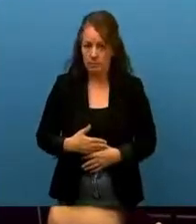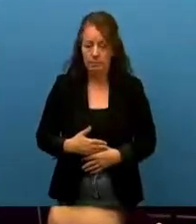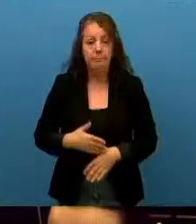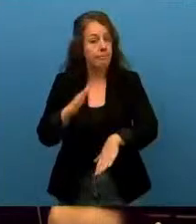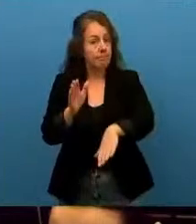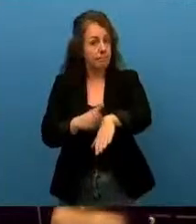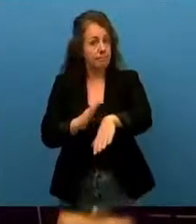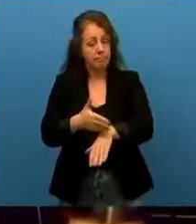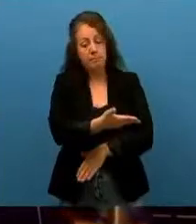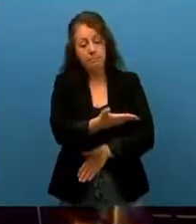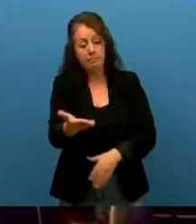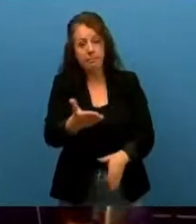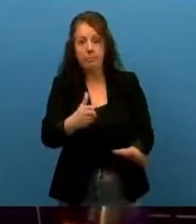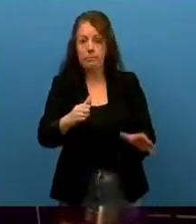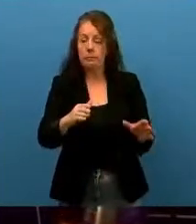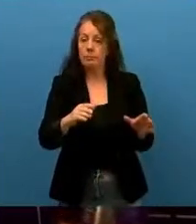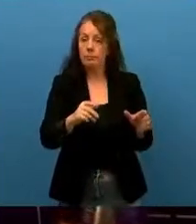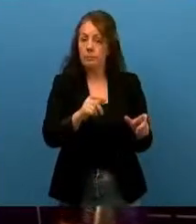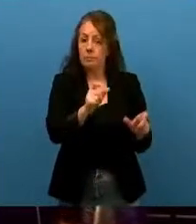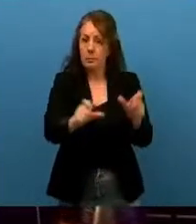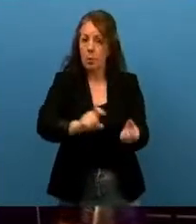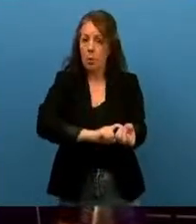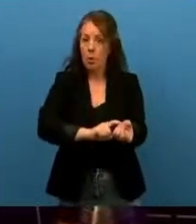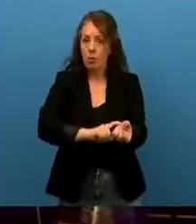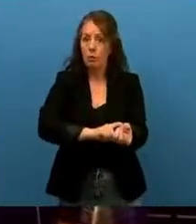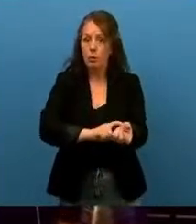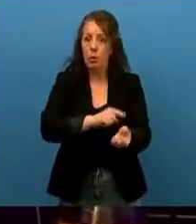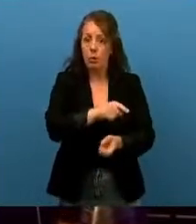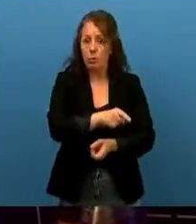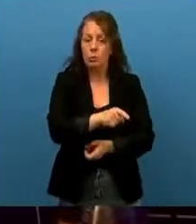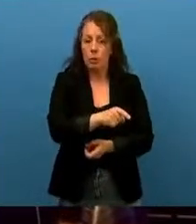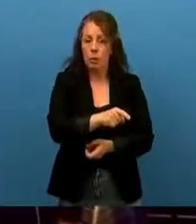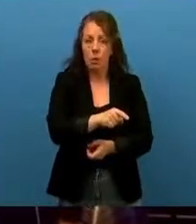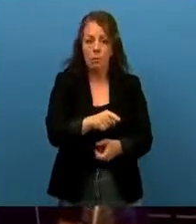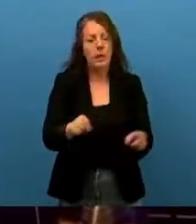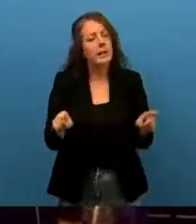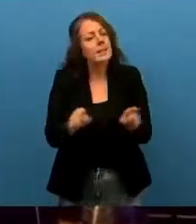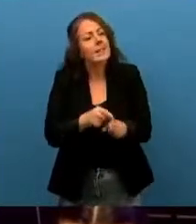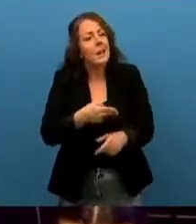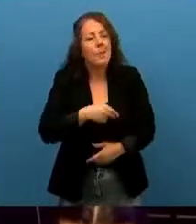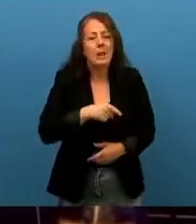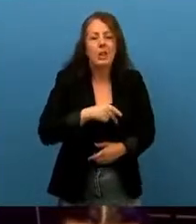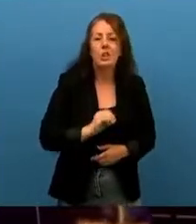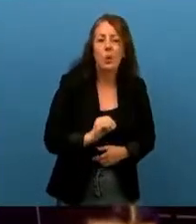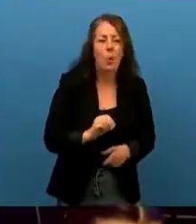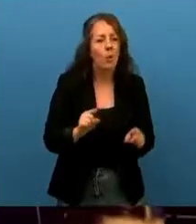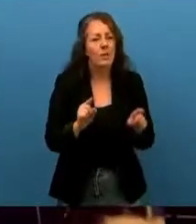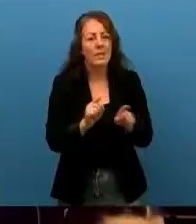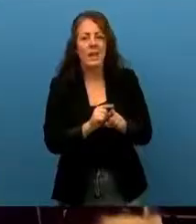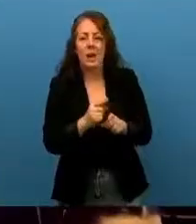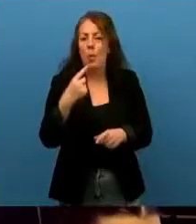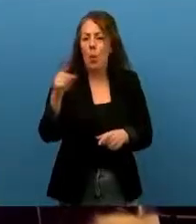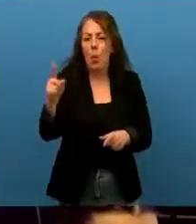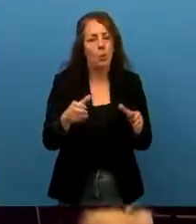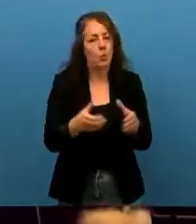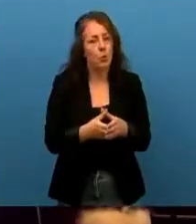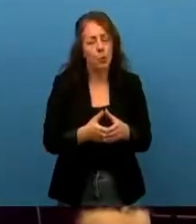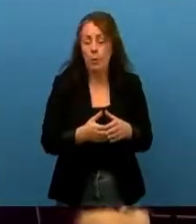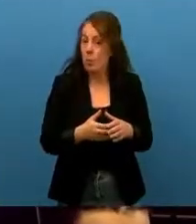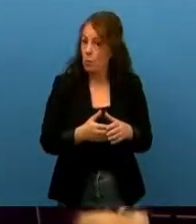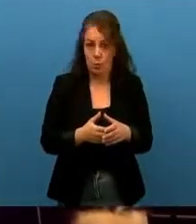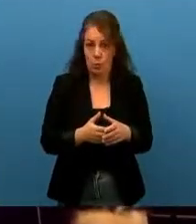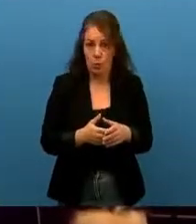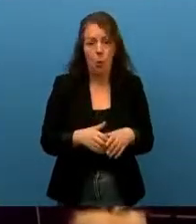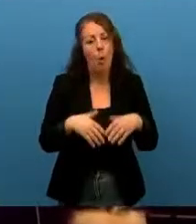should not be considered as or treated as civil society organizations or be confused